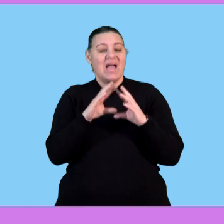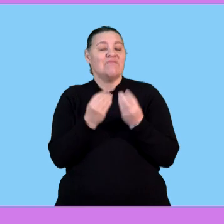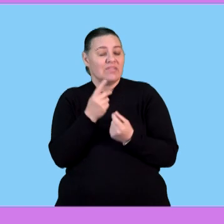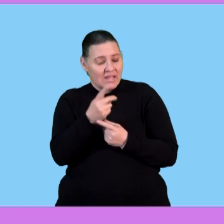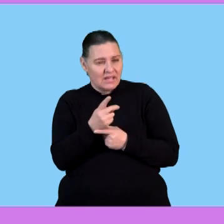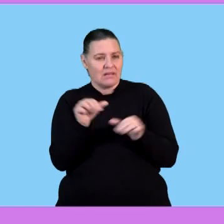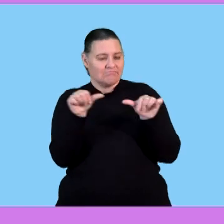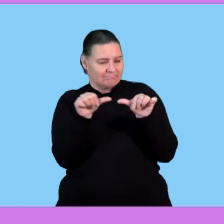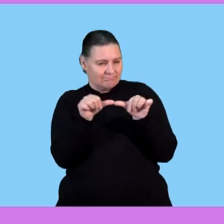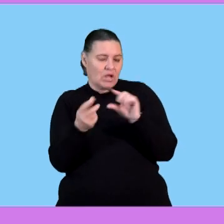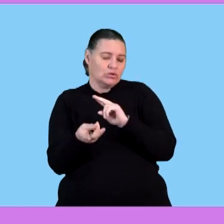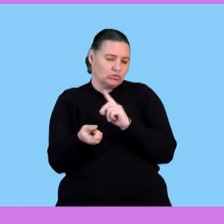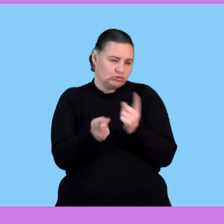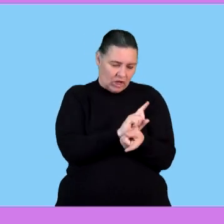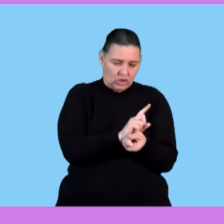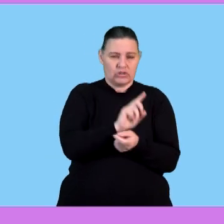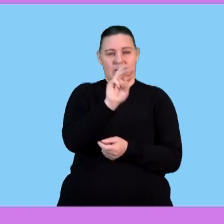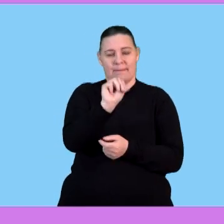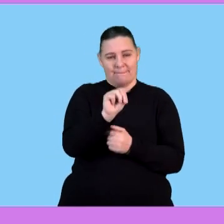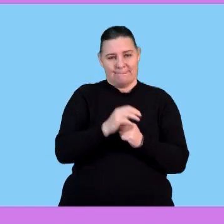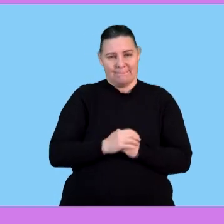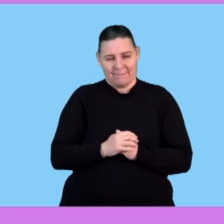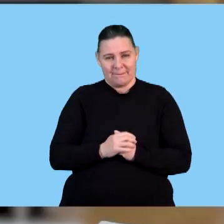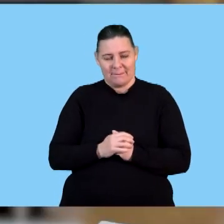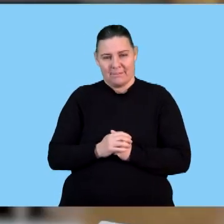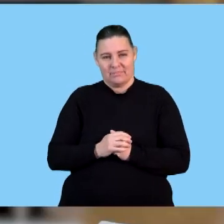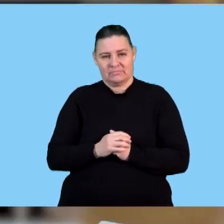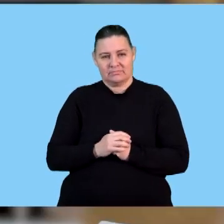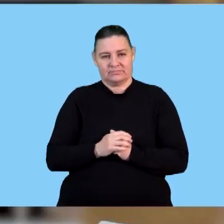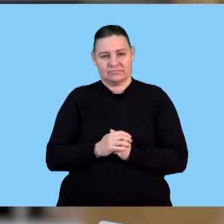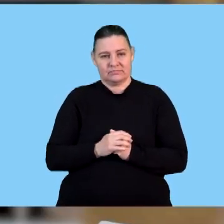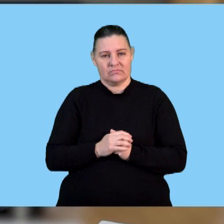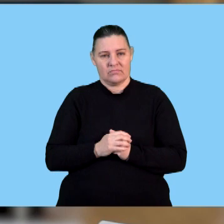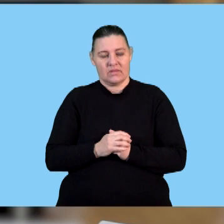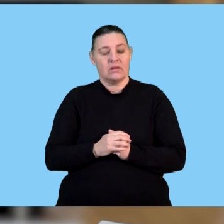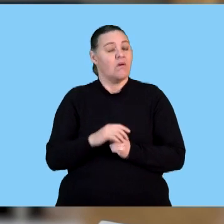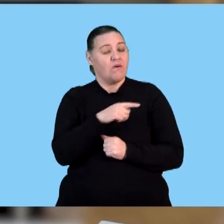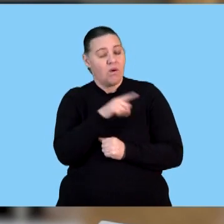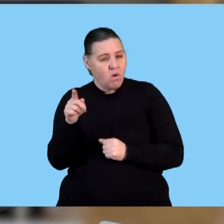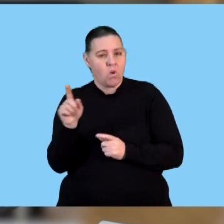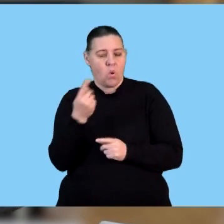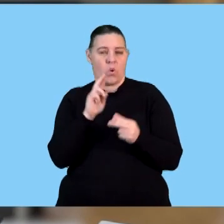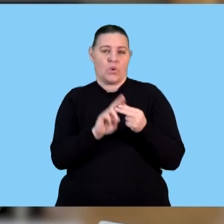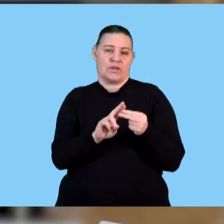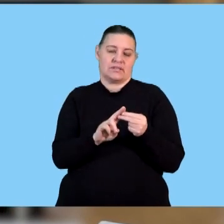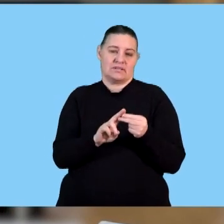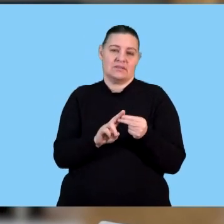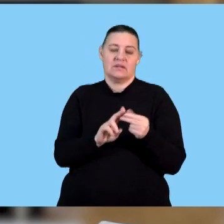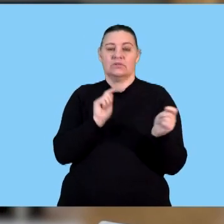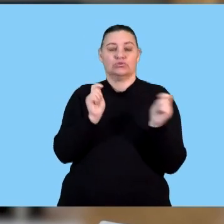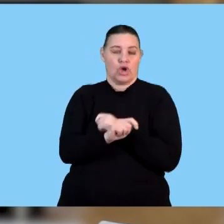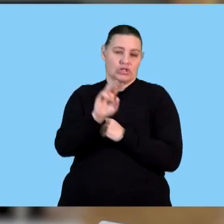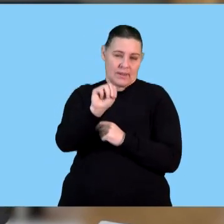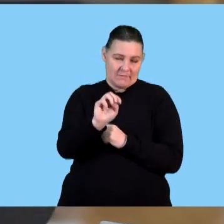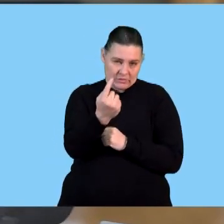of measurement have to be in meters. That's the first thing I've got to do. I've got to get all units of measurement to